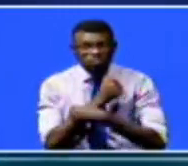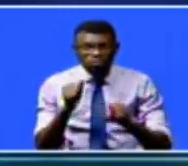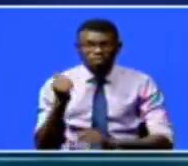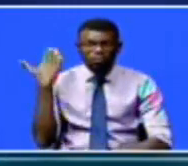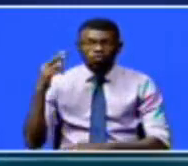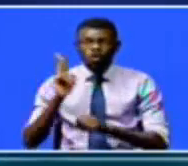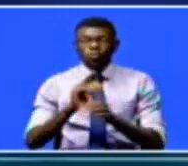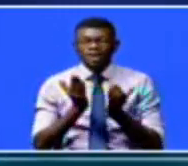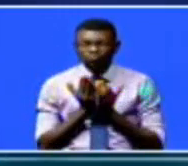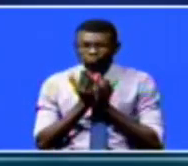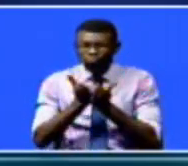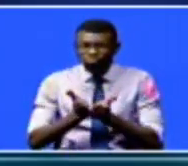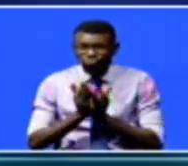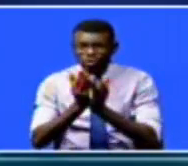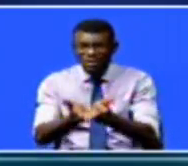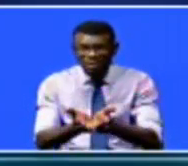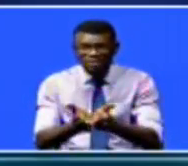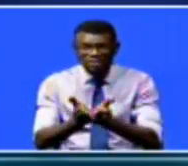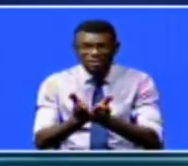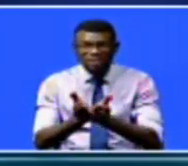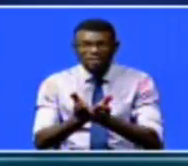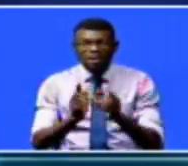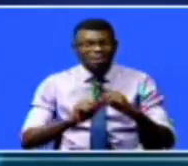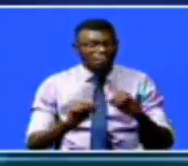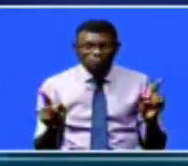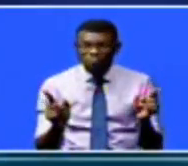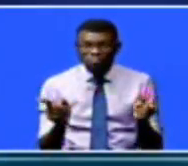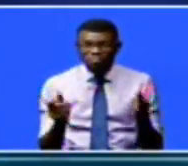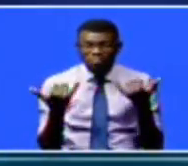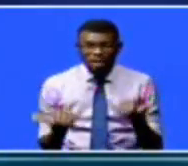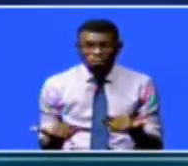using boat to at least venture into them, but right now they are